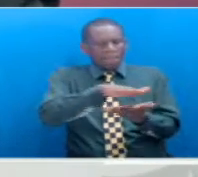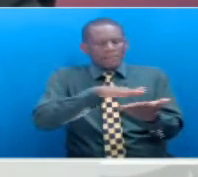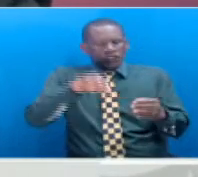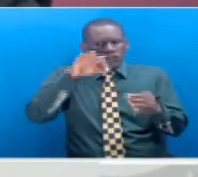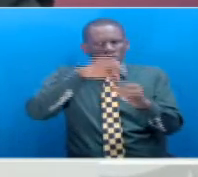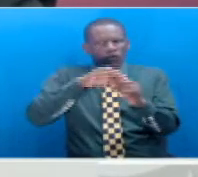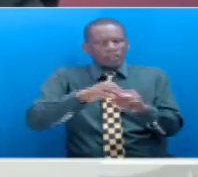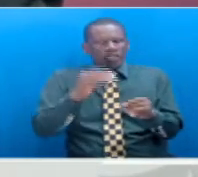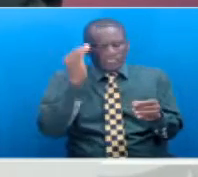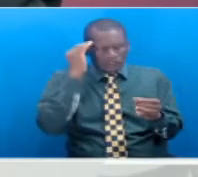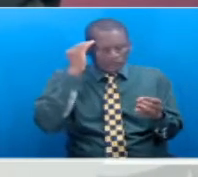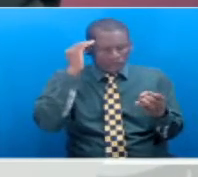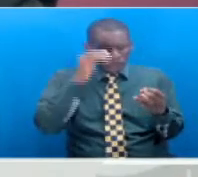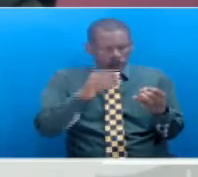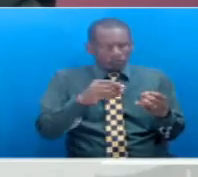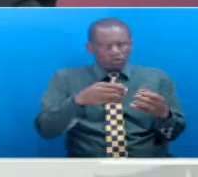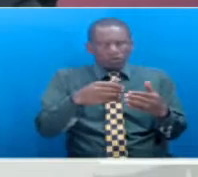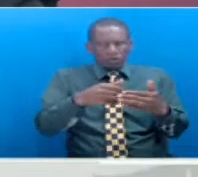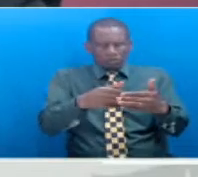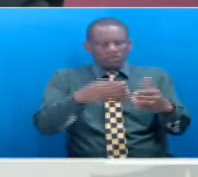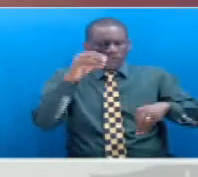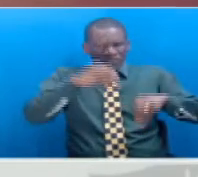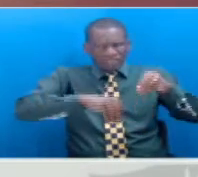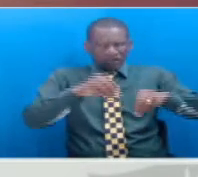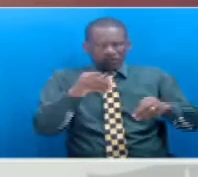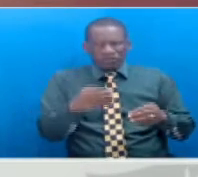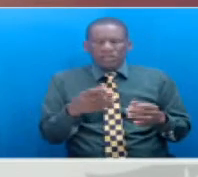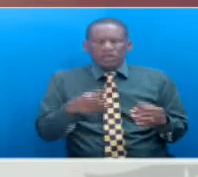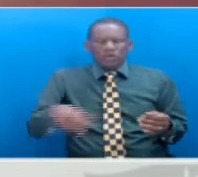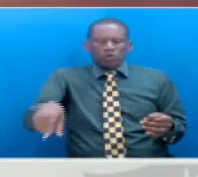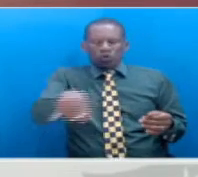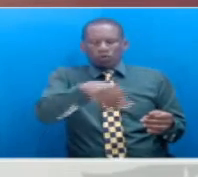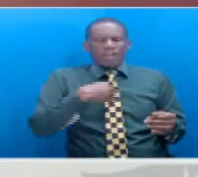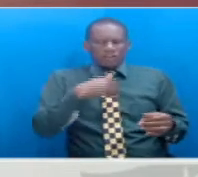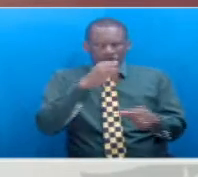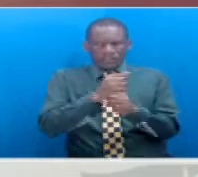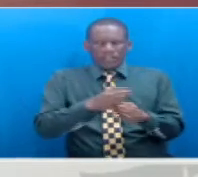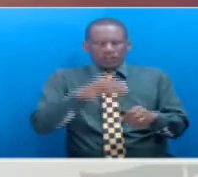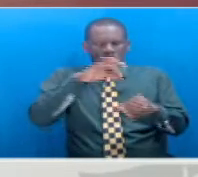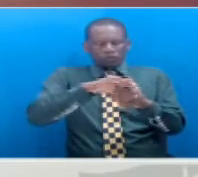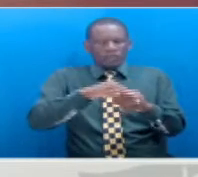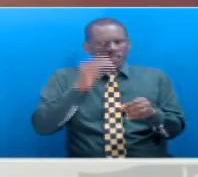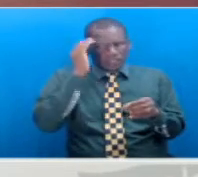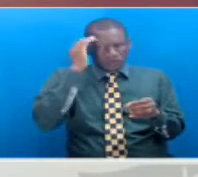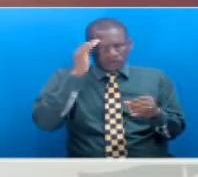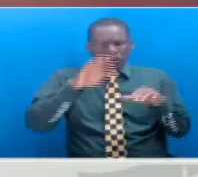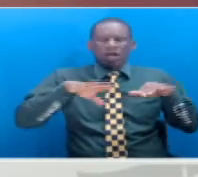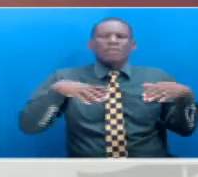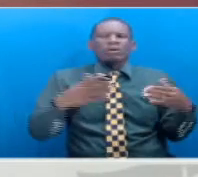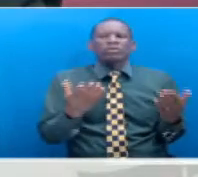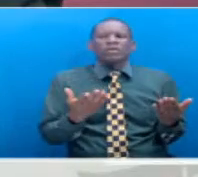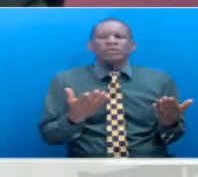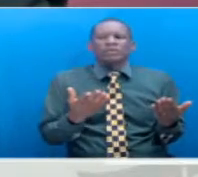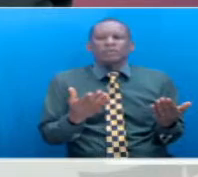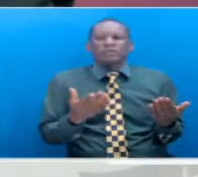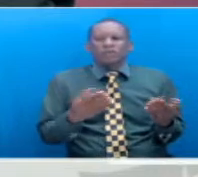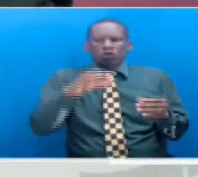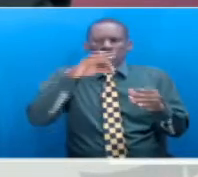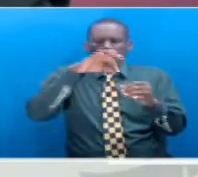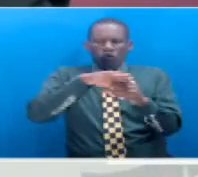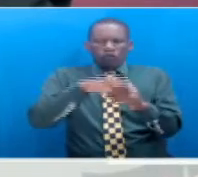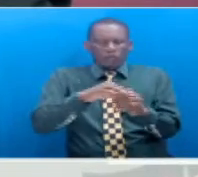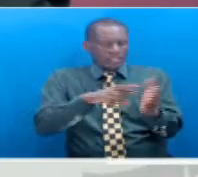voter education towards the general election. We've done voter education in regards to the